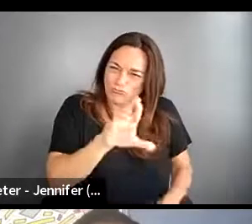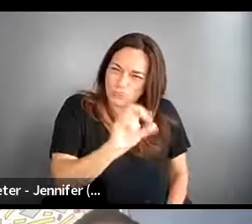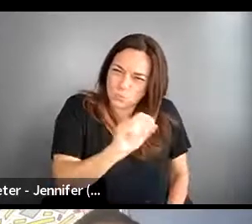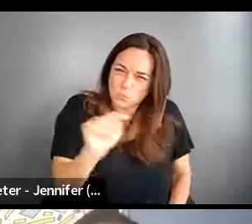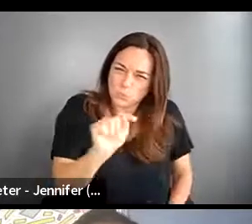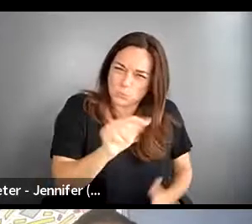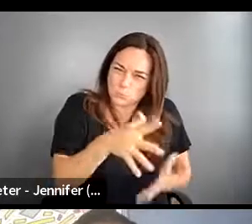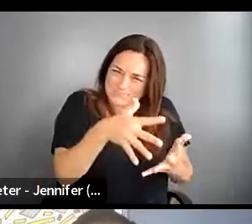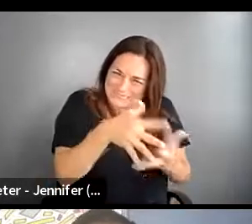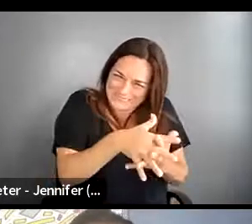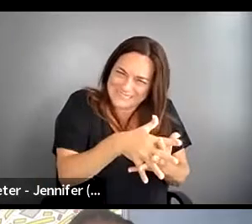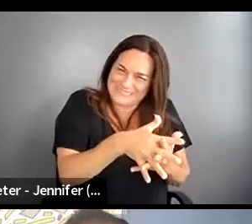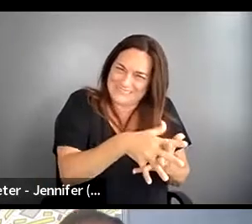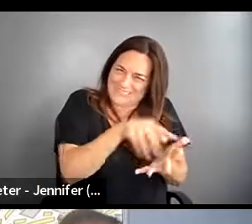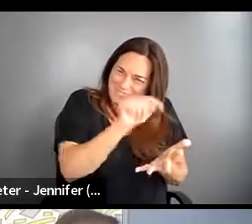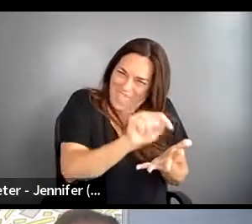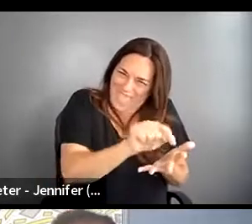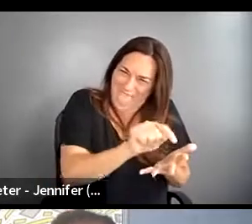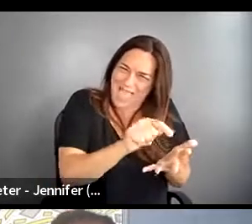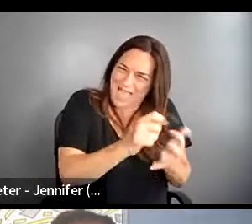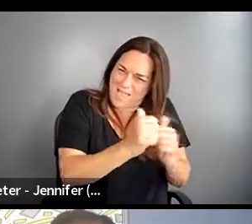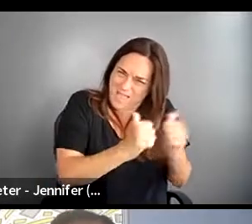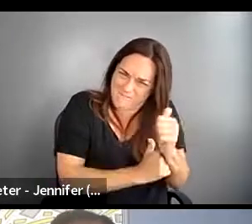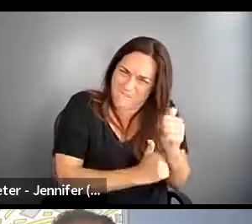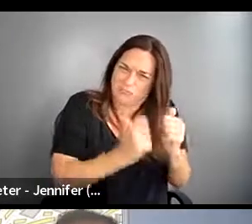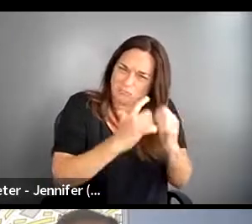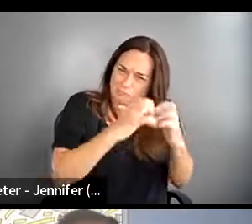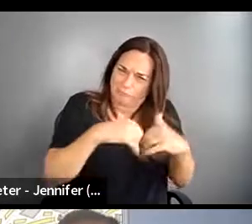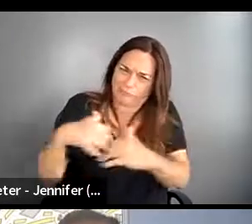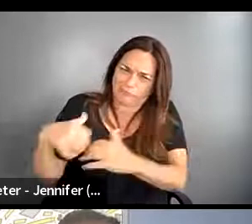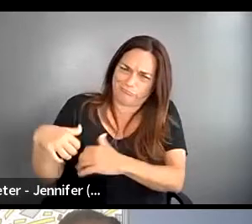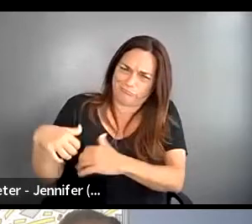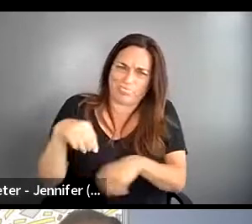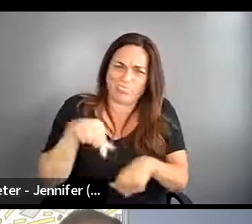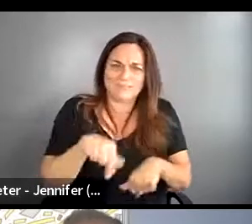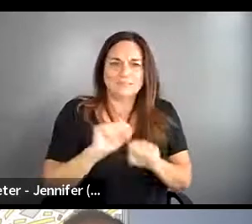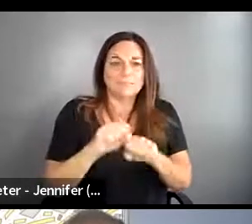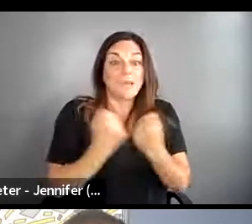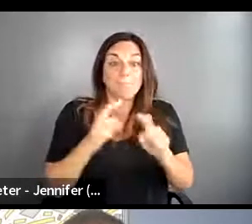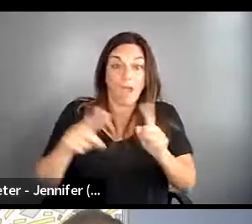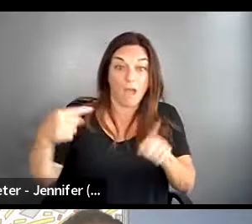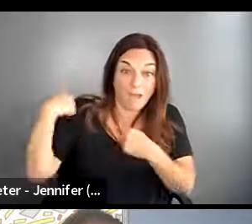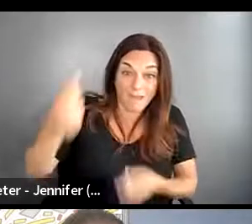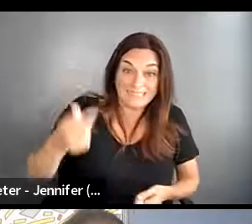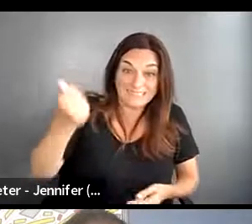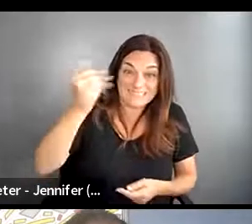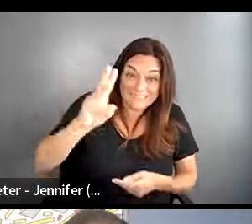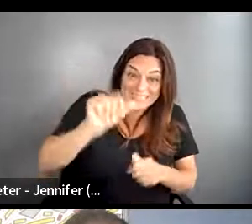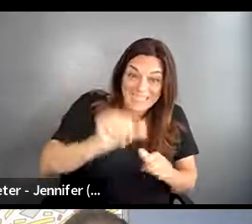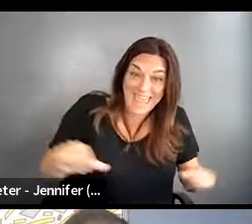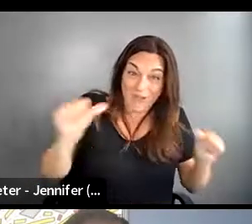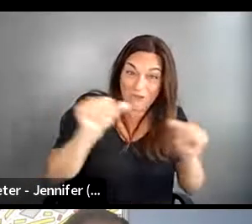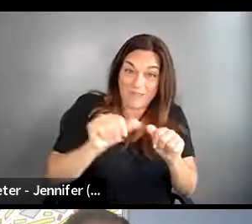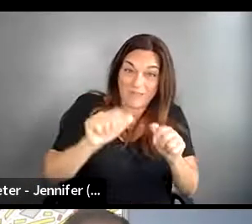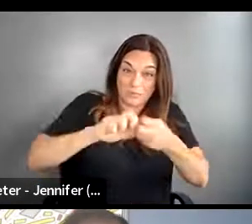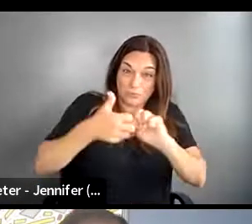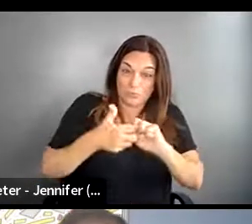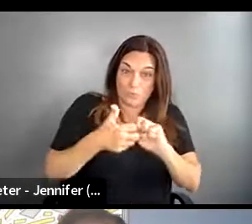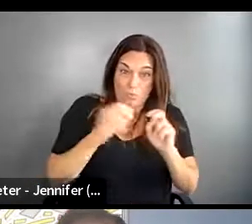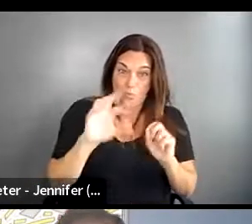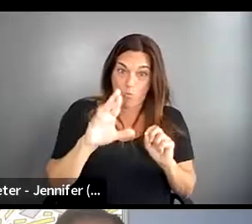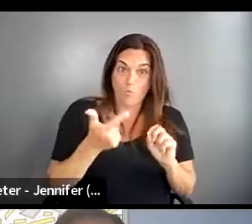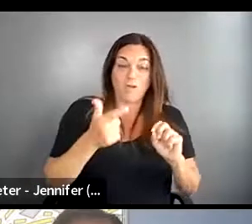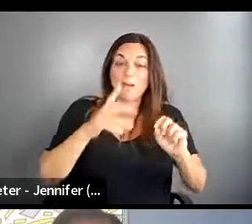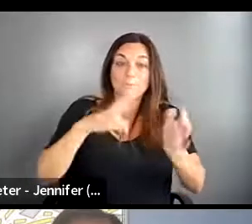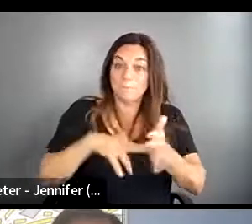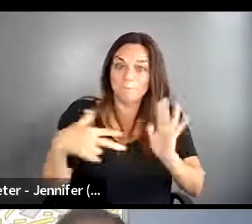foundational breakdowns in our society, right? But we're a 16 issue area organization, which means we also focus on a